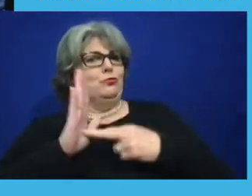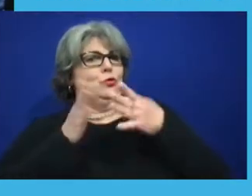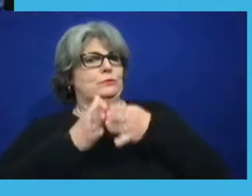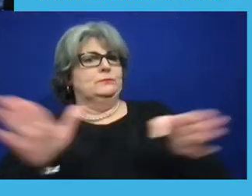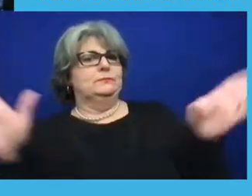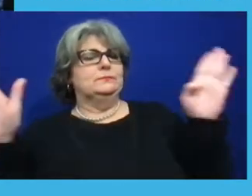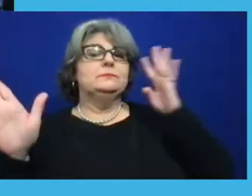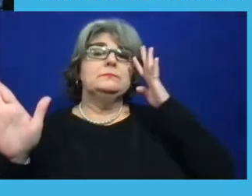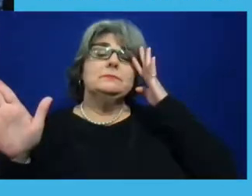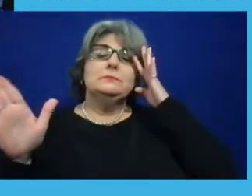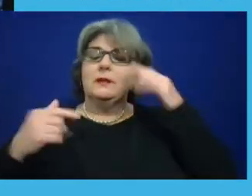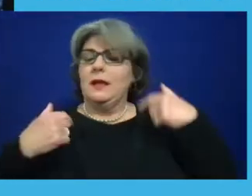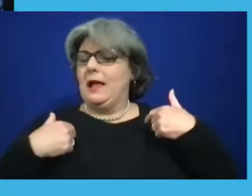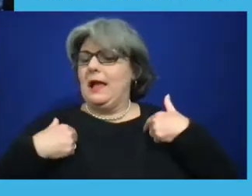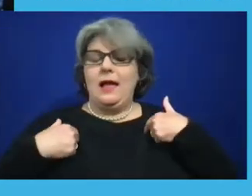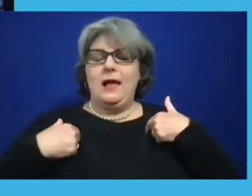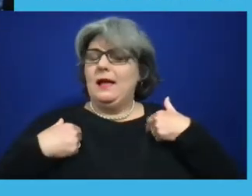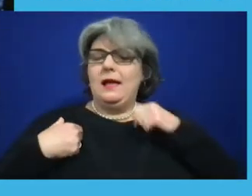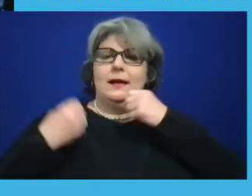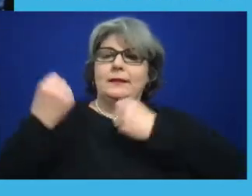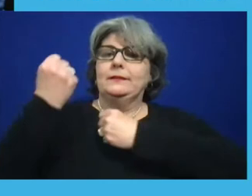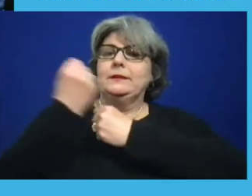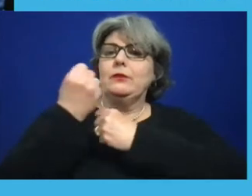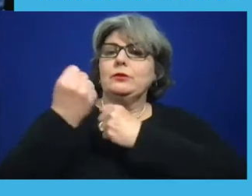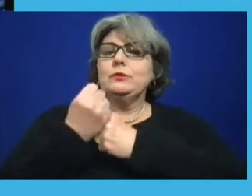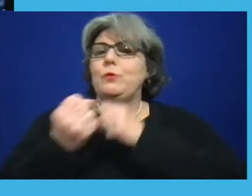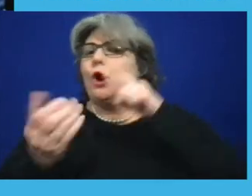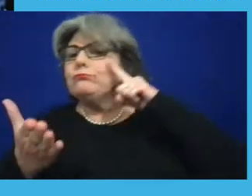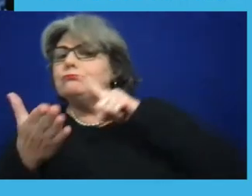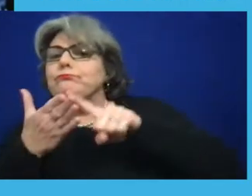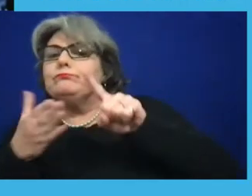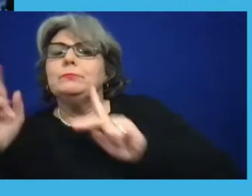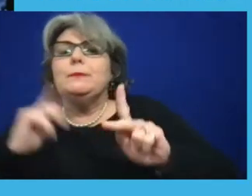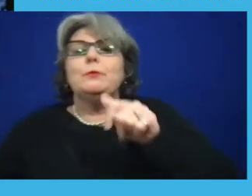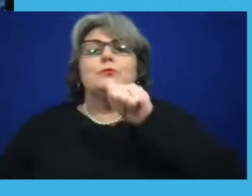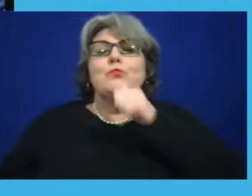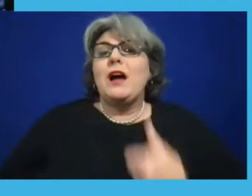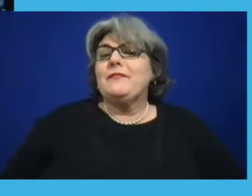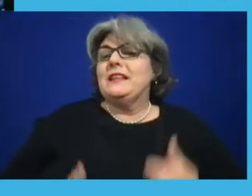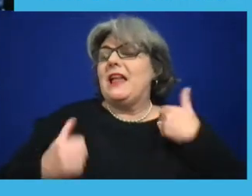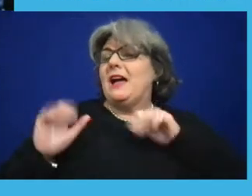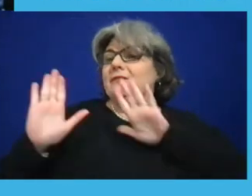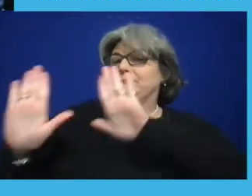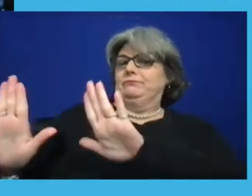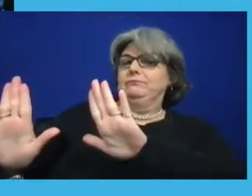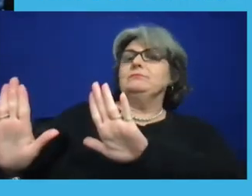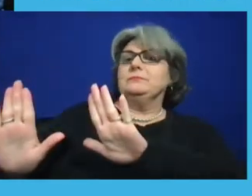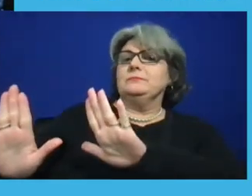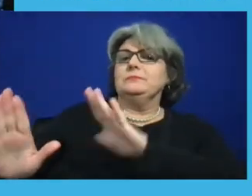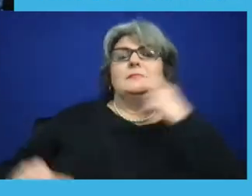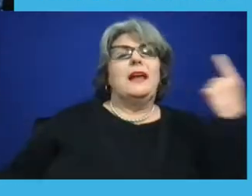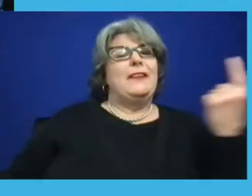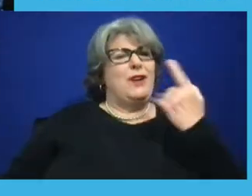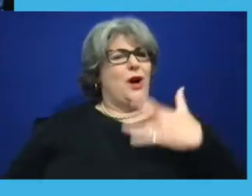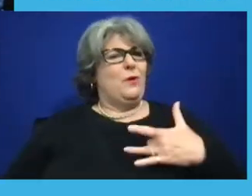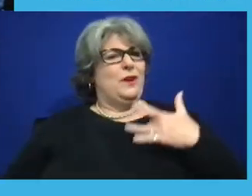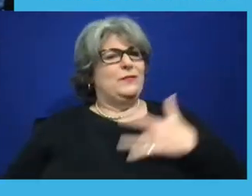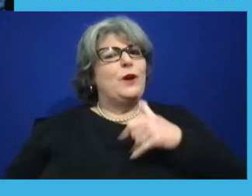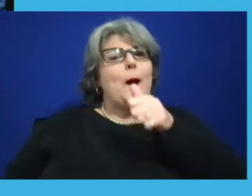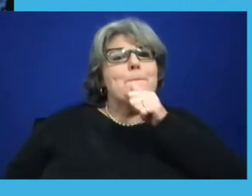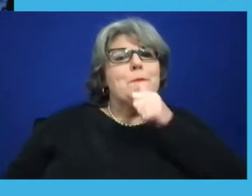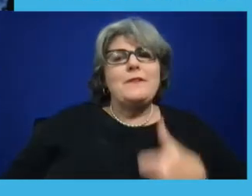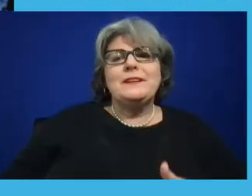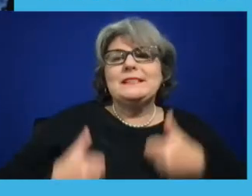And I'll make one more point. As a general rule, I am not big on poking into people's private lives.